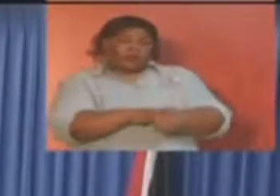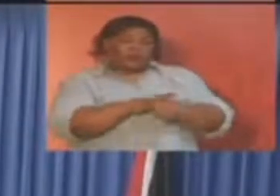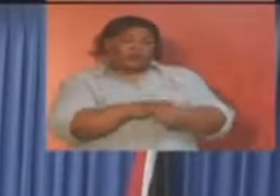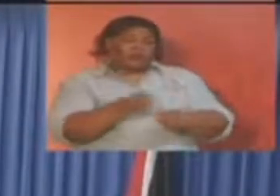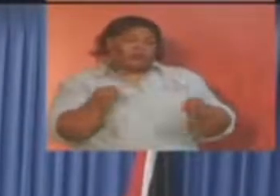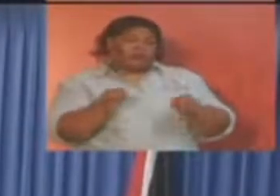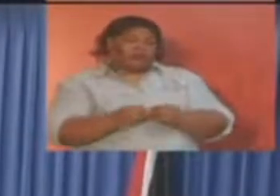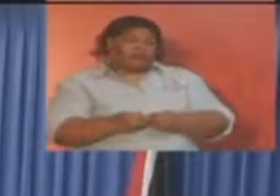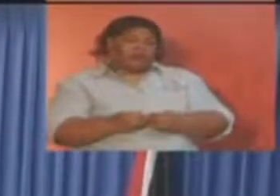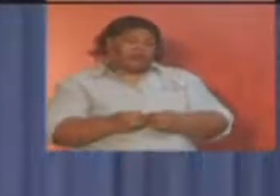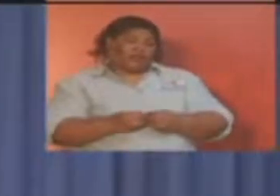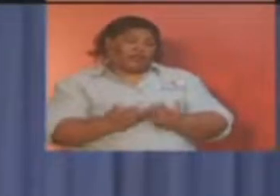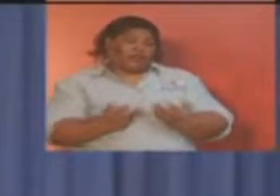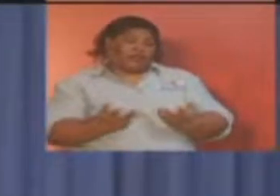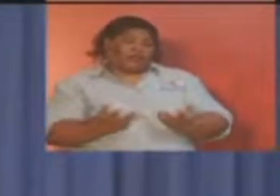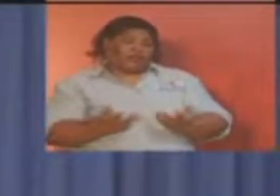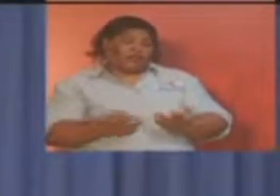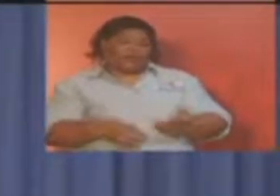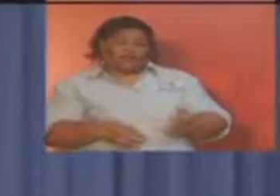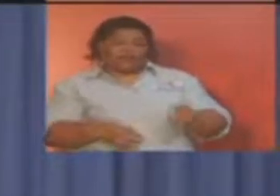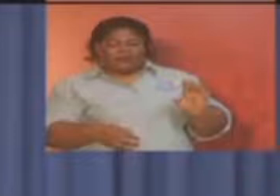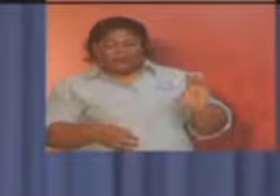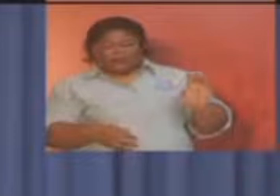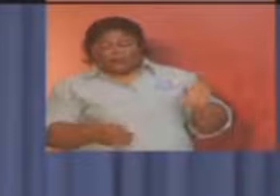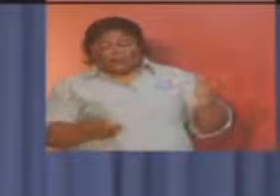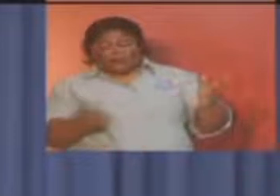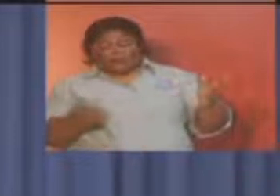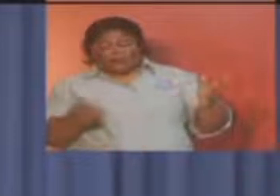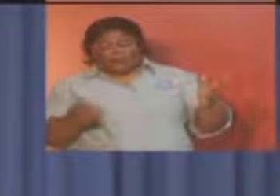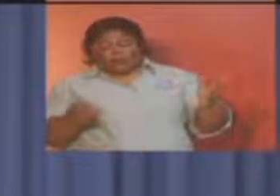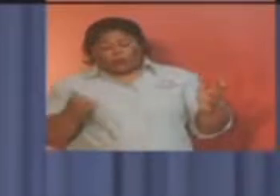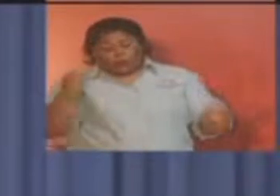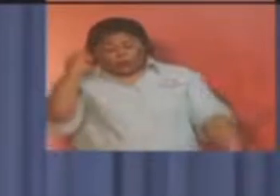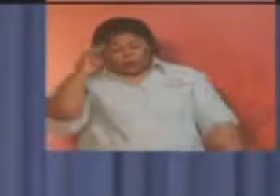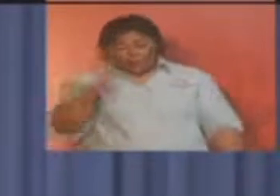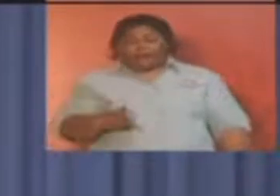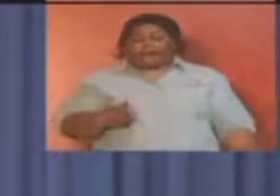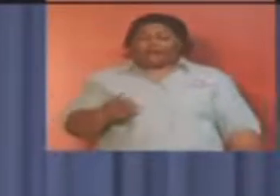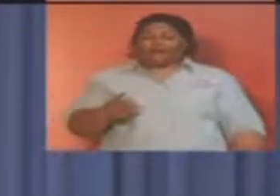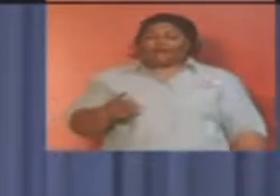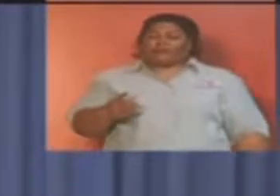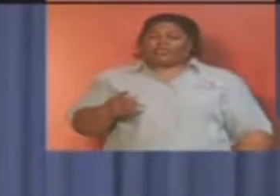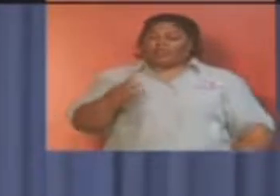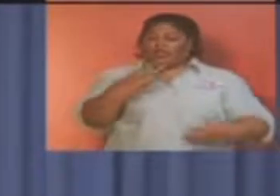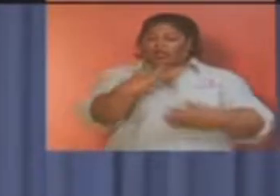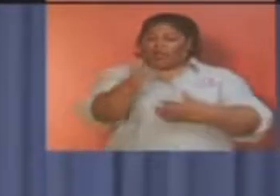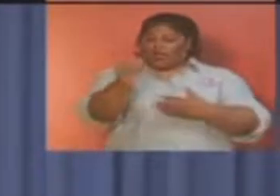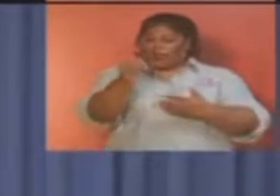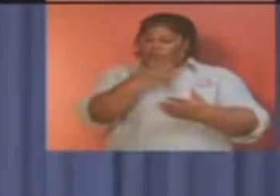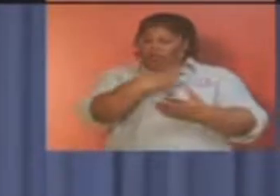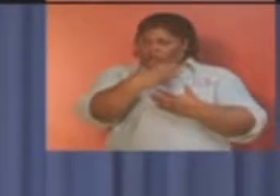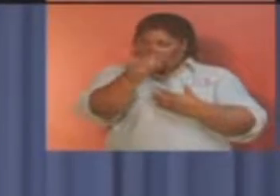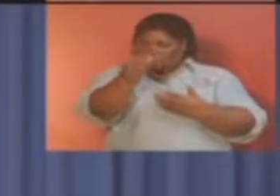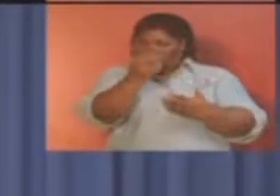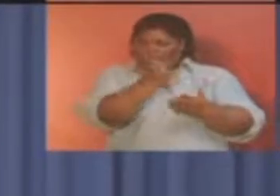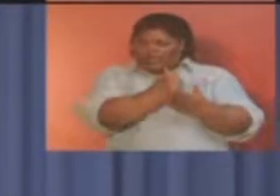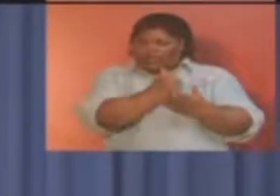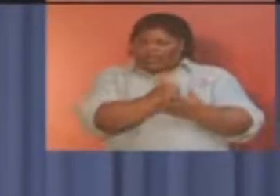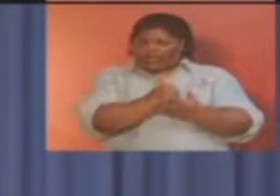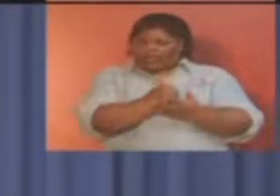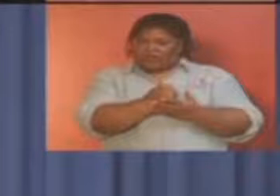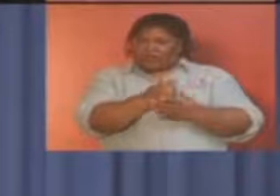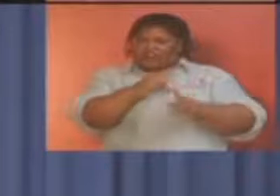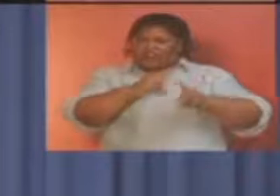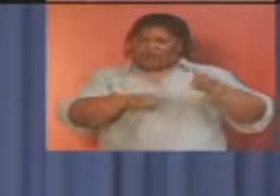External help comes in a variety of forms. As of now, we are relying on the resources we have indoors, because to